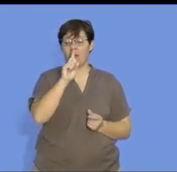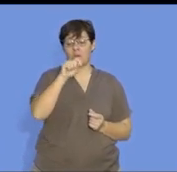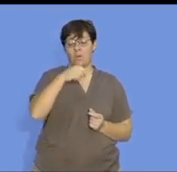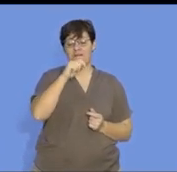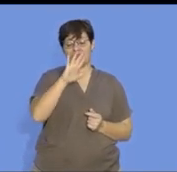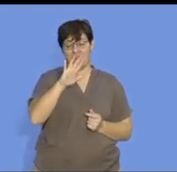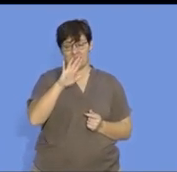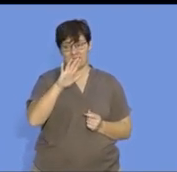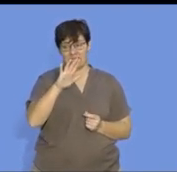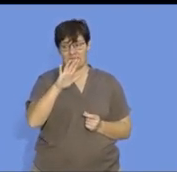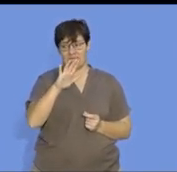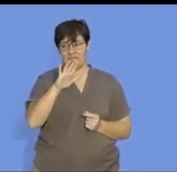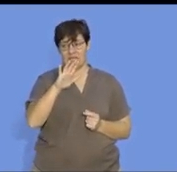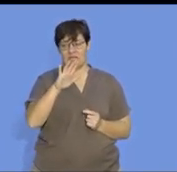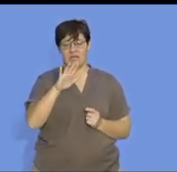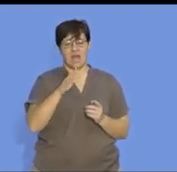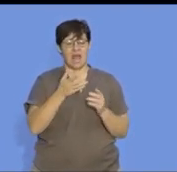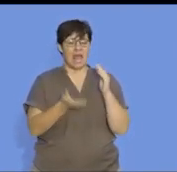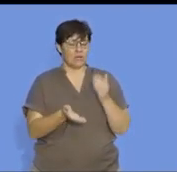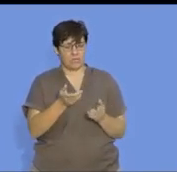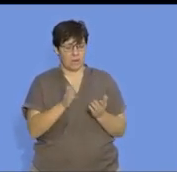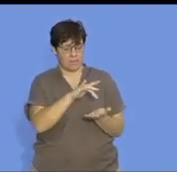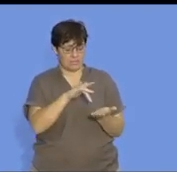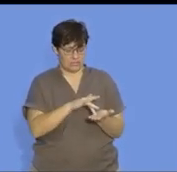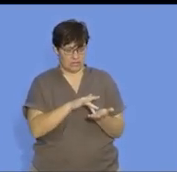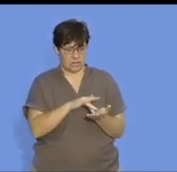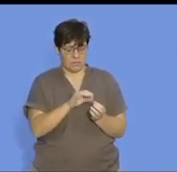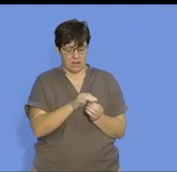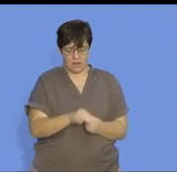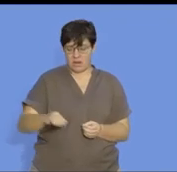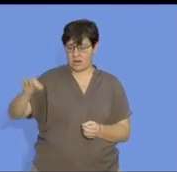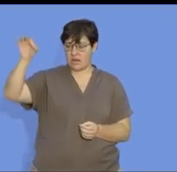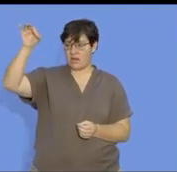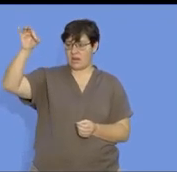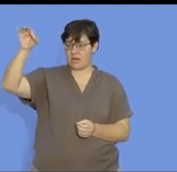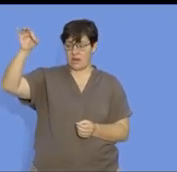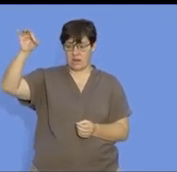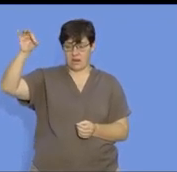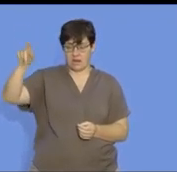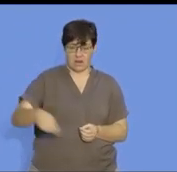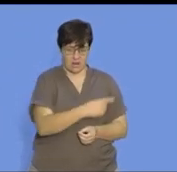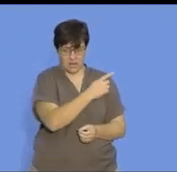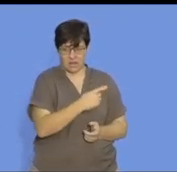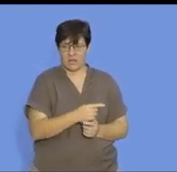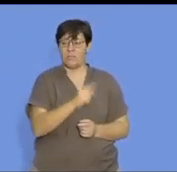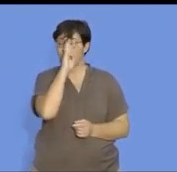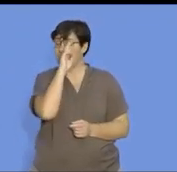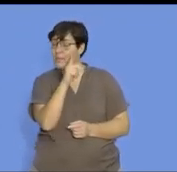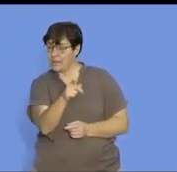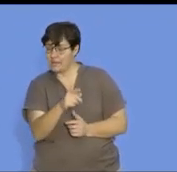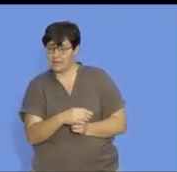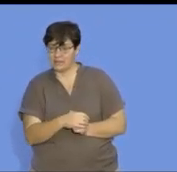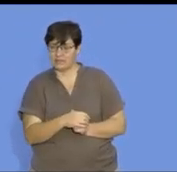meters above its equilibrium position. Here you got to remember for me